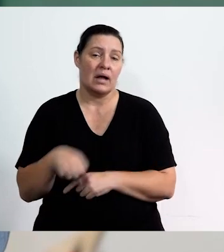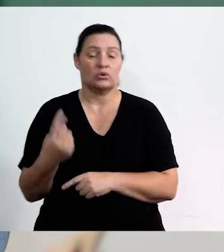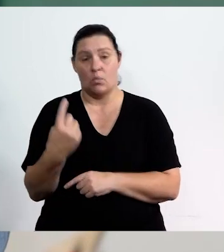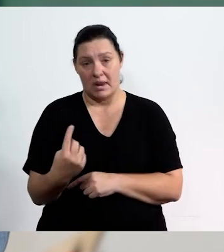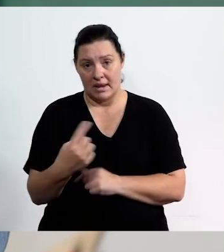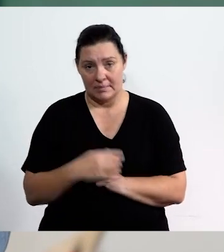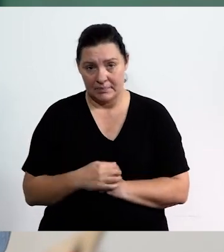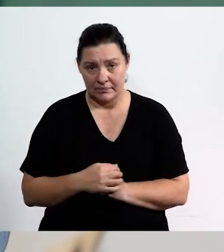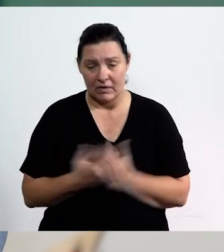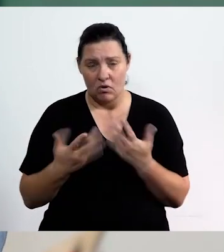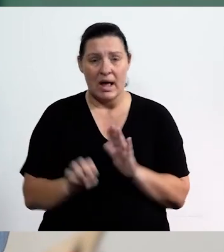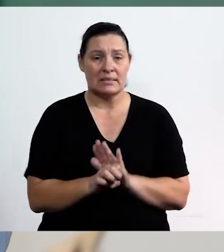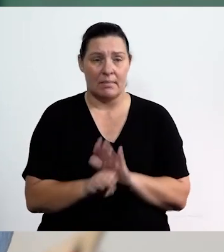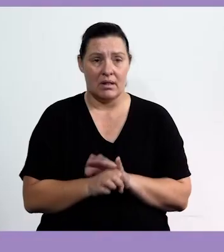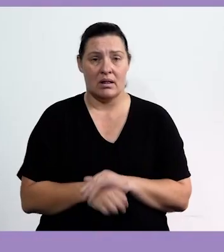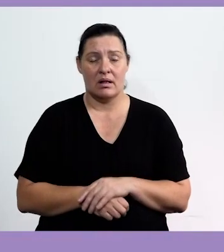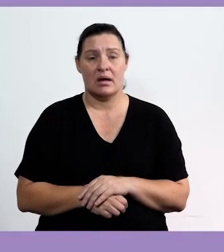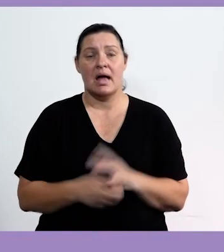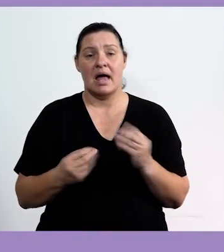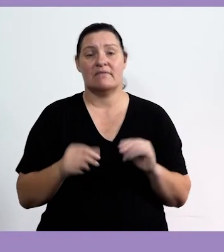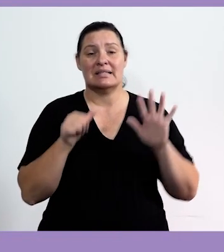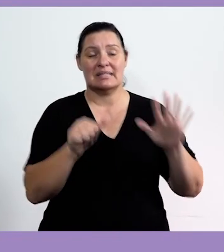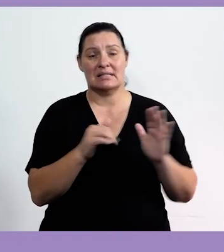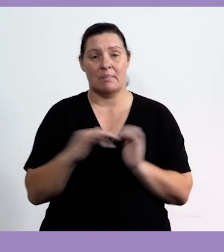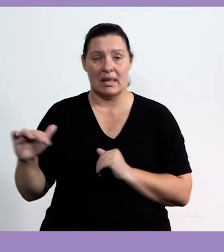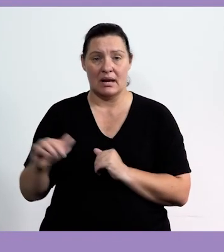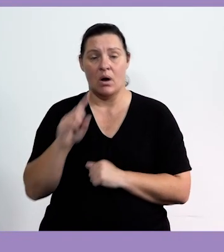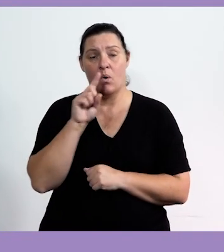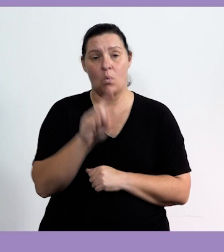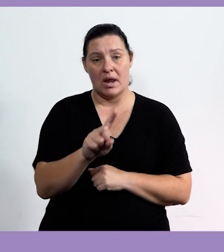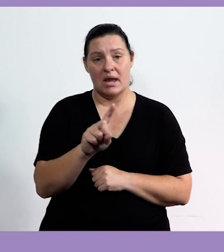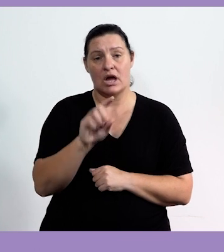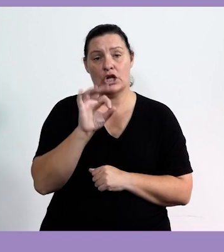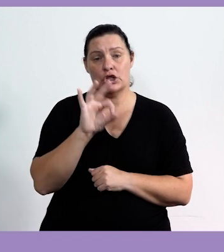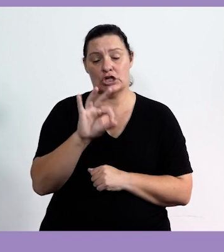equals to 1. So for example, I have there